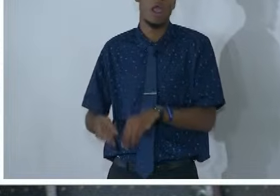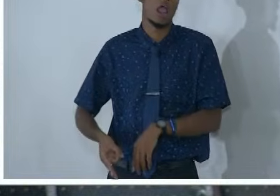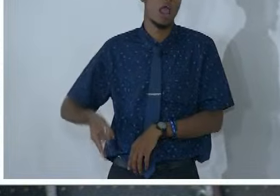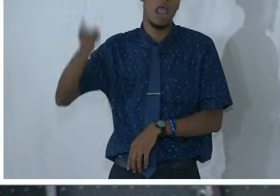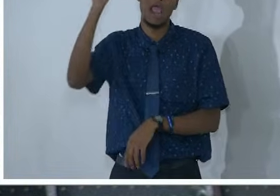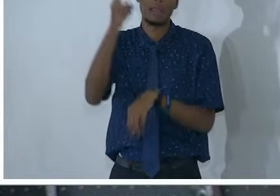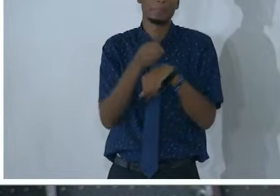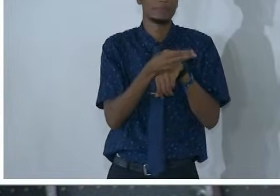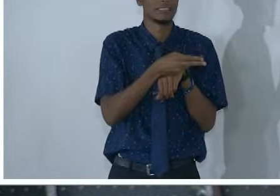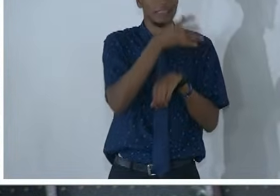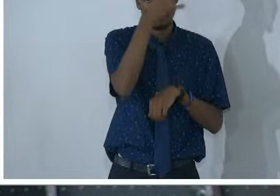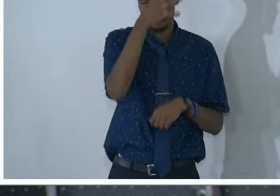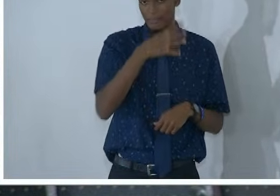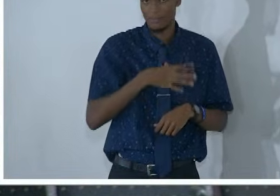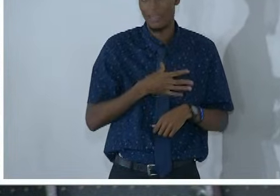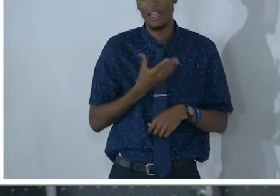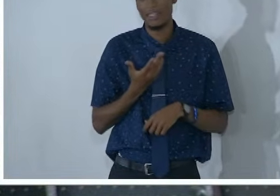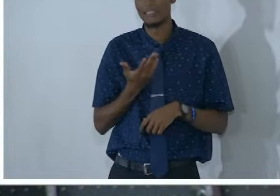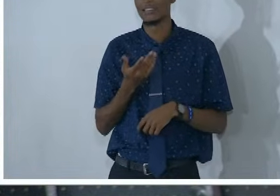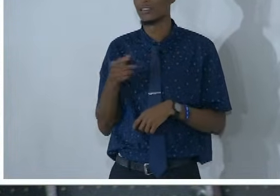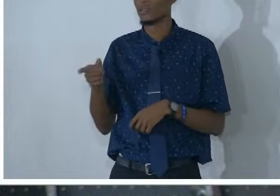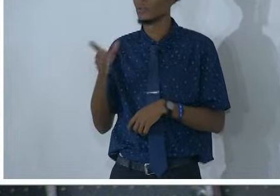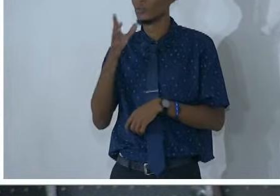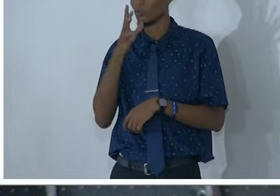It represents some